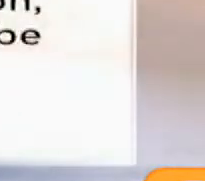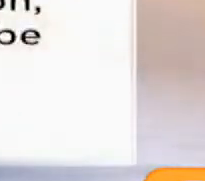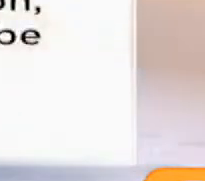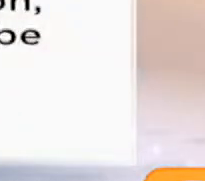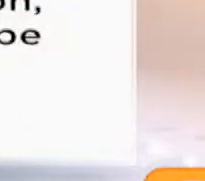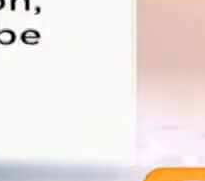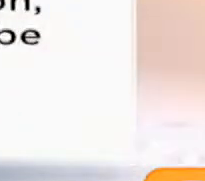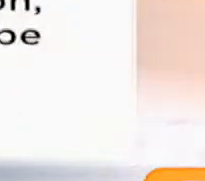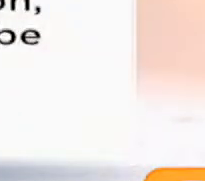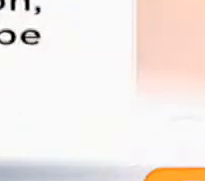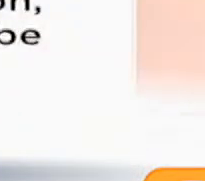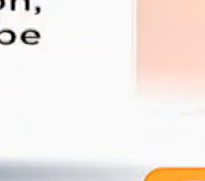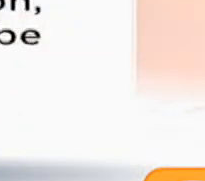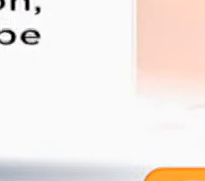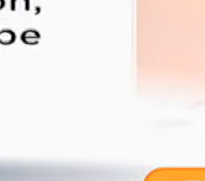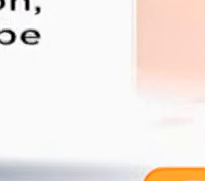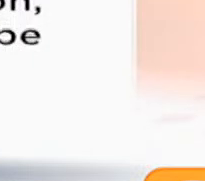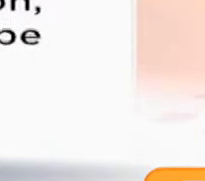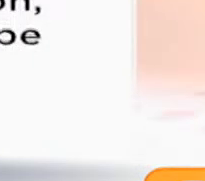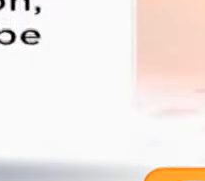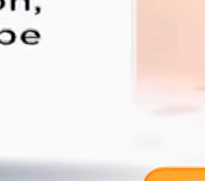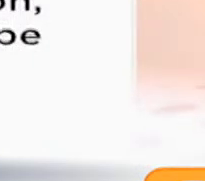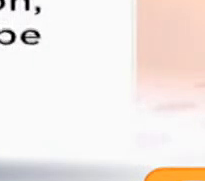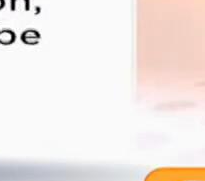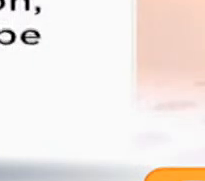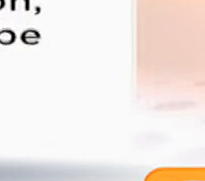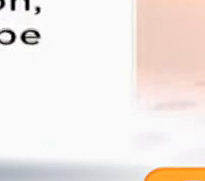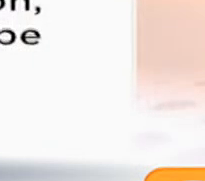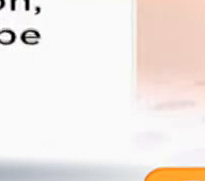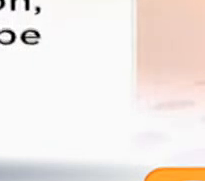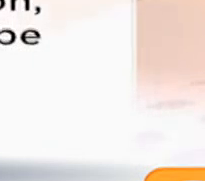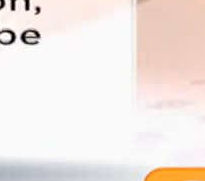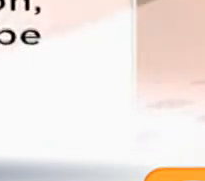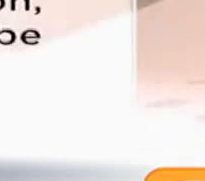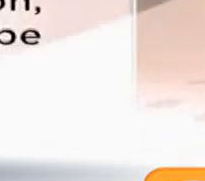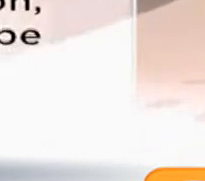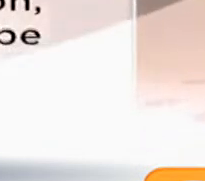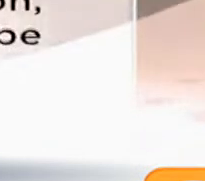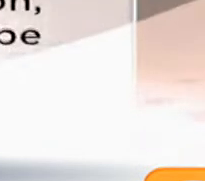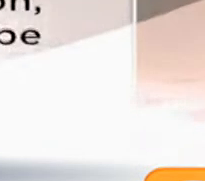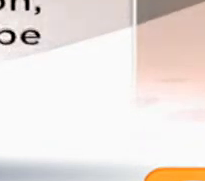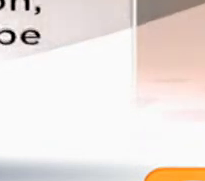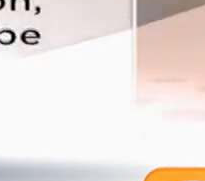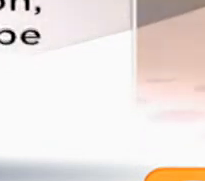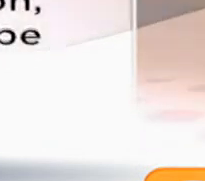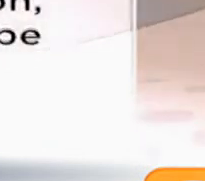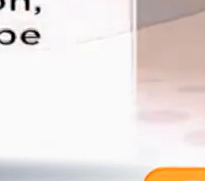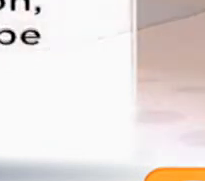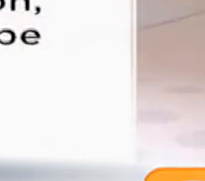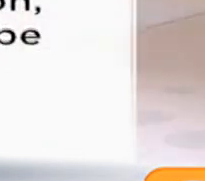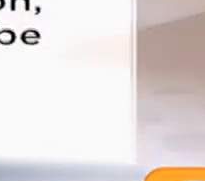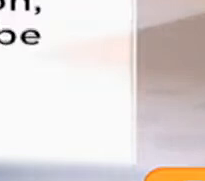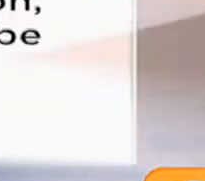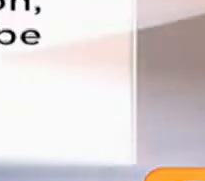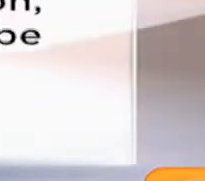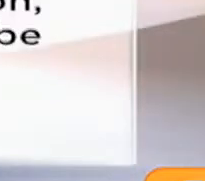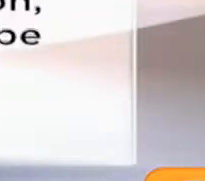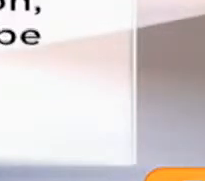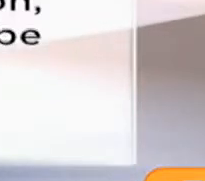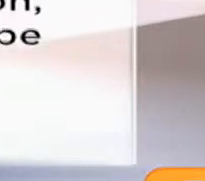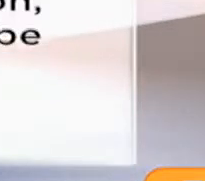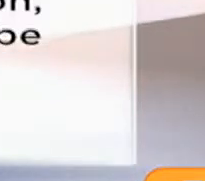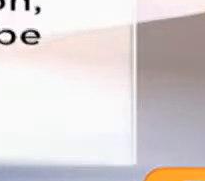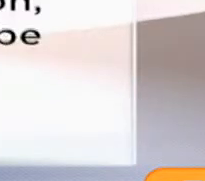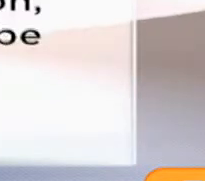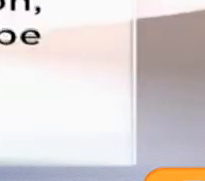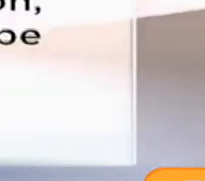here. Kolo 254 says, CBC should be abolished and the 844 system be reviewed in terms of examination and the mode of testing.